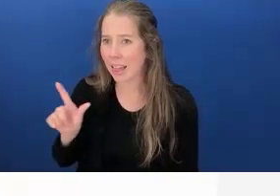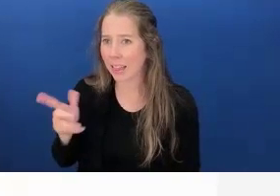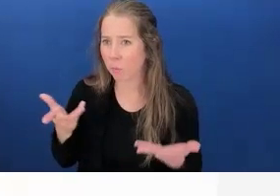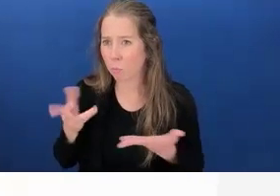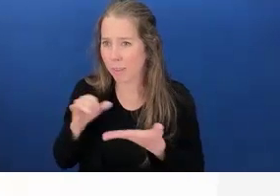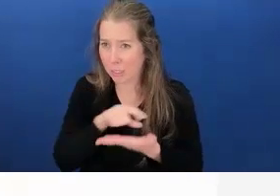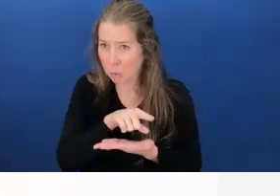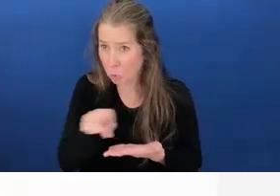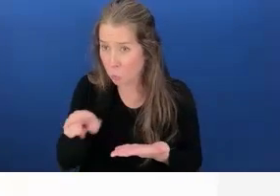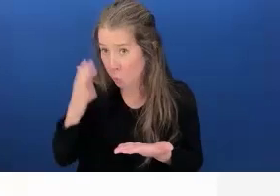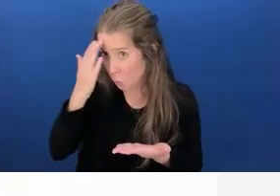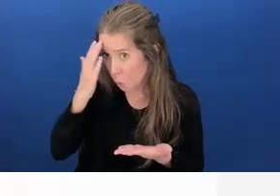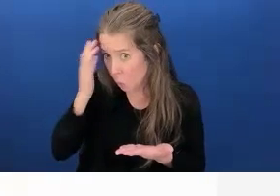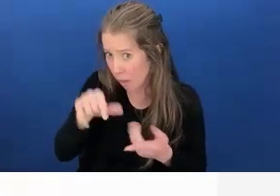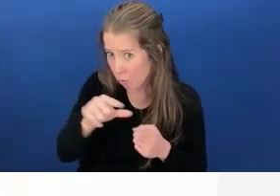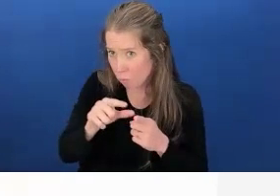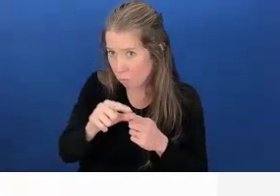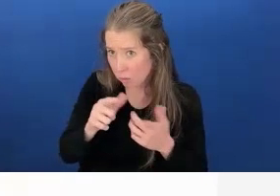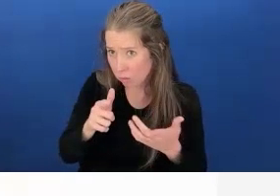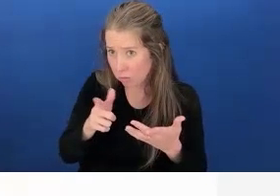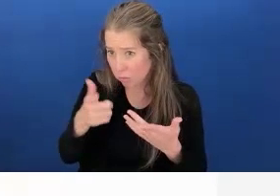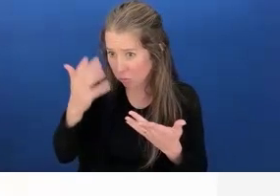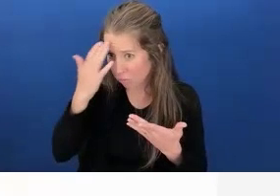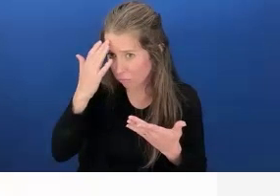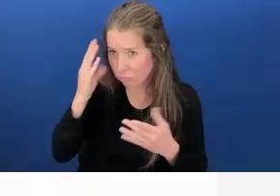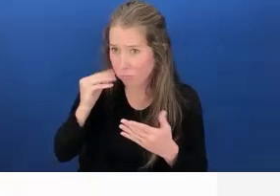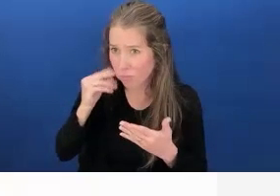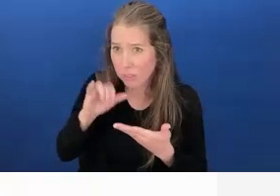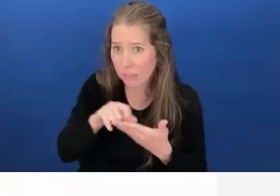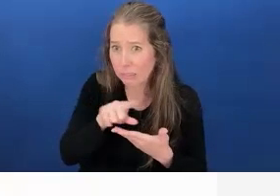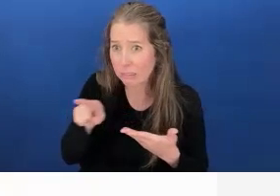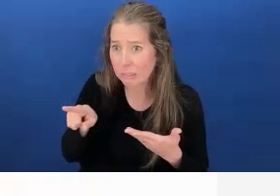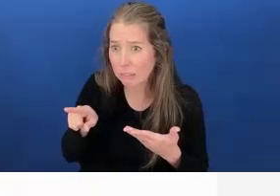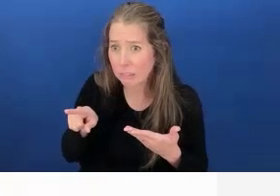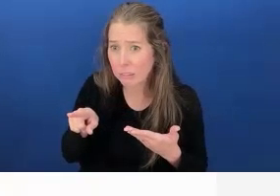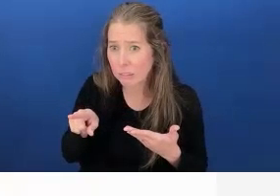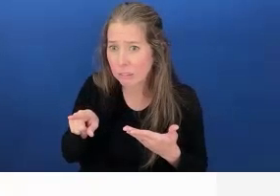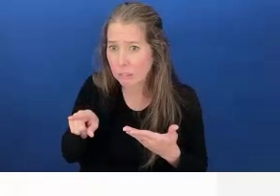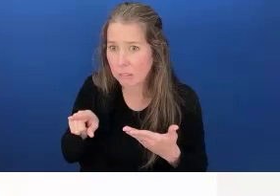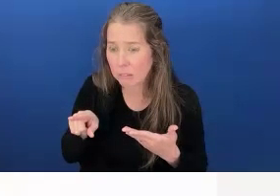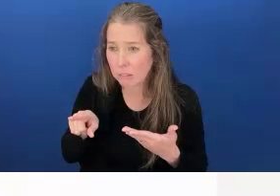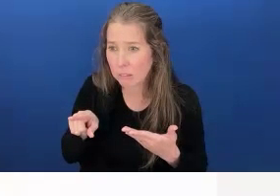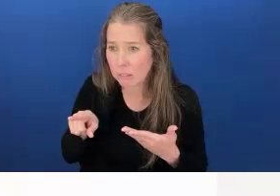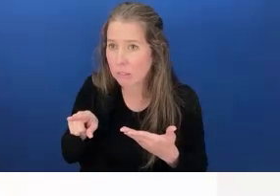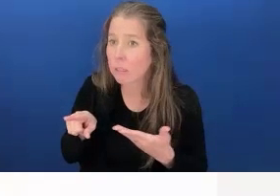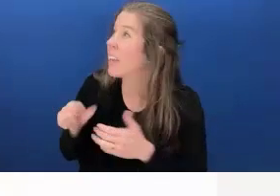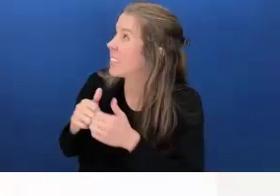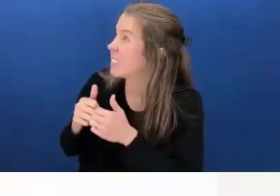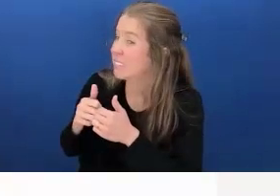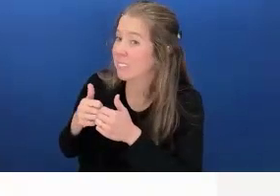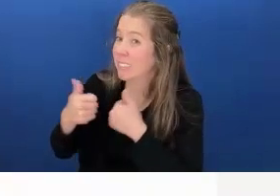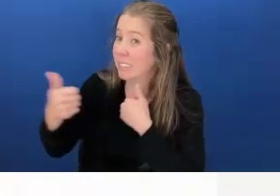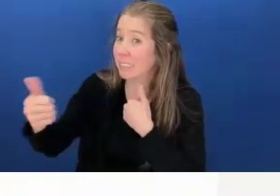anyone familiar with UDL? No? Okay. Something distance learning. Distance learning. Something.